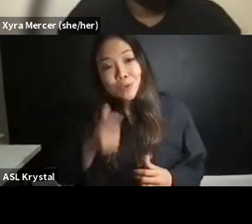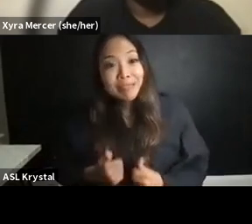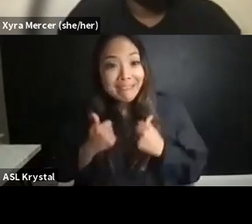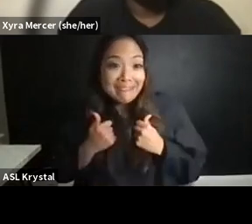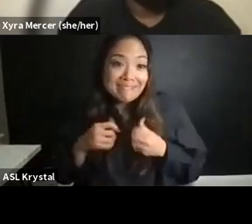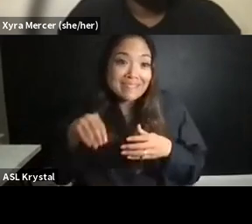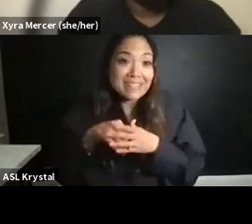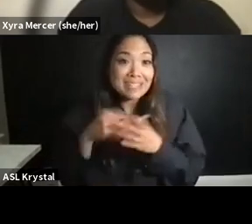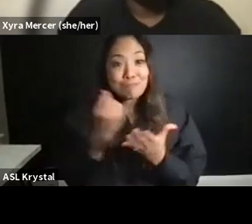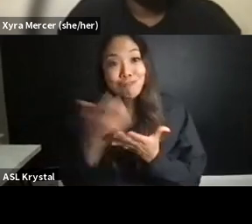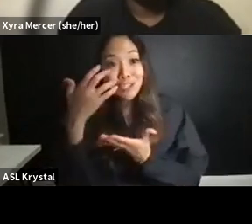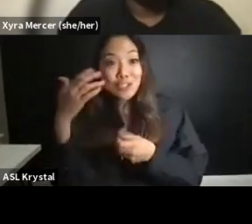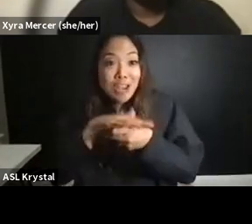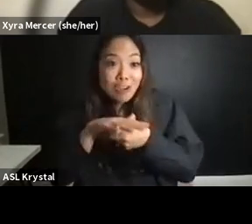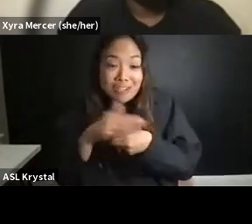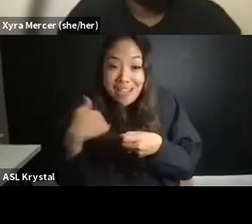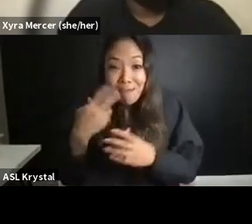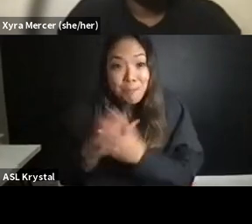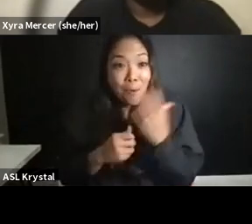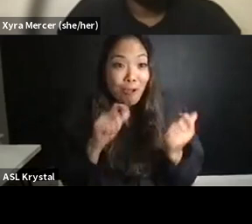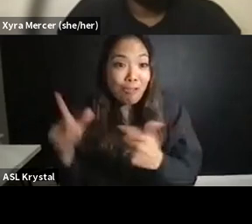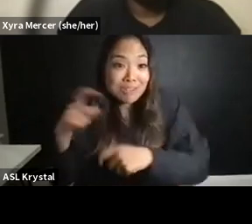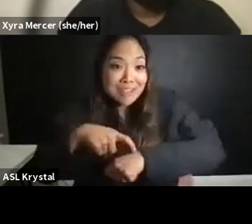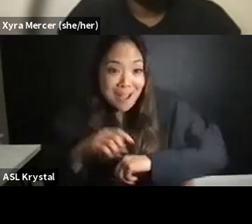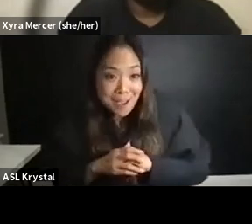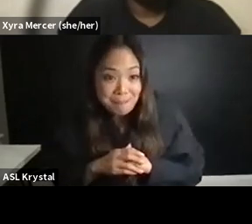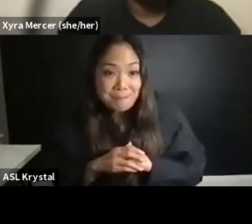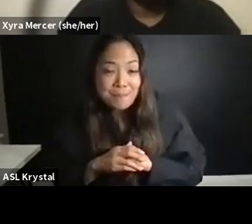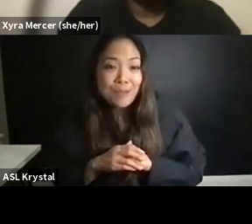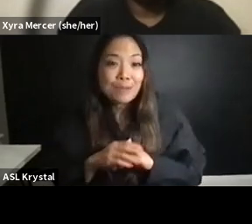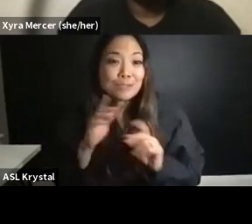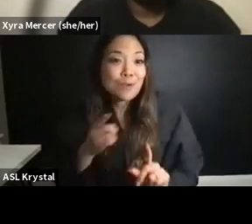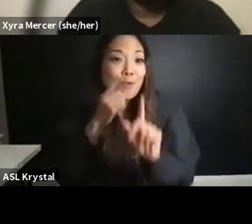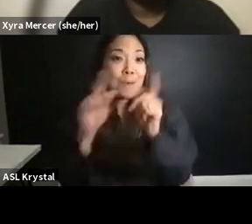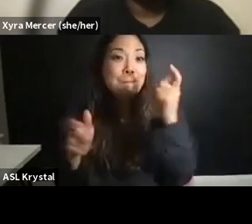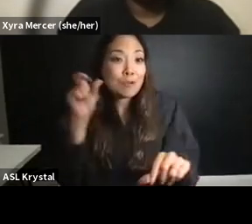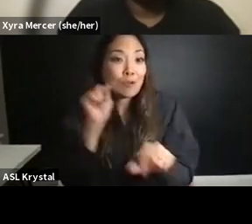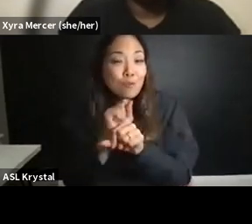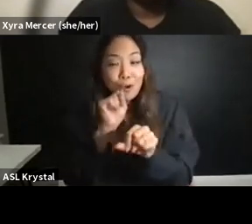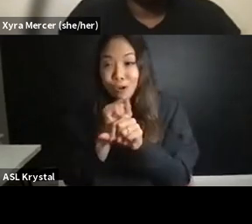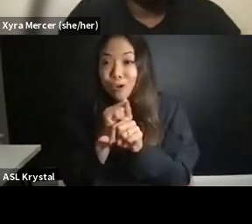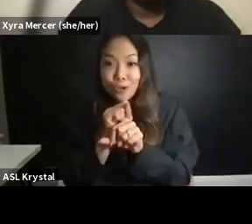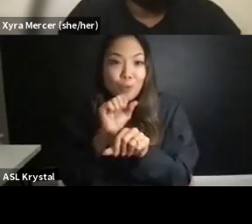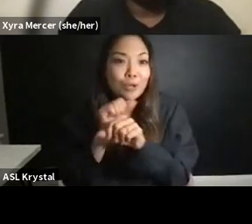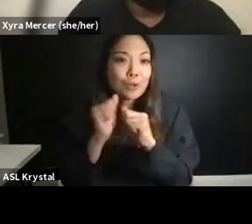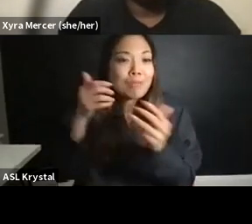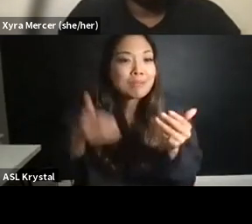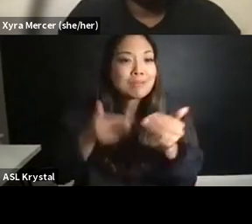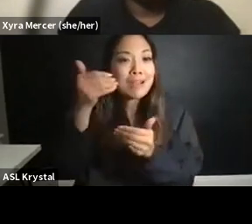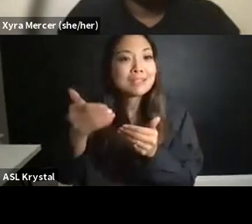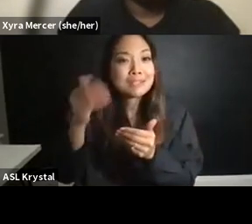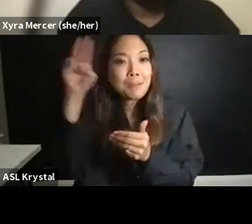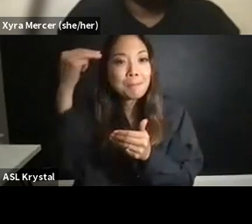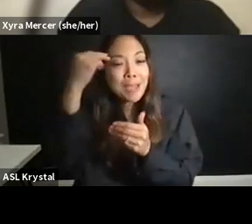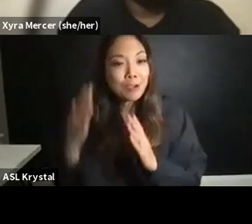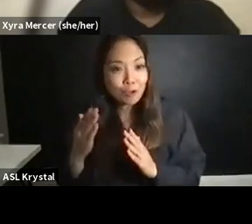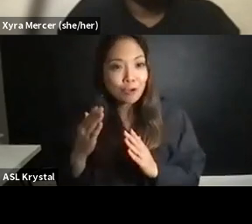so so let's figure out how to make more so the bigger work is you know working with our next mayor around the capital